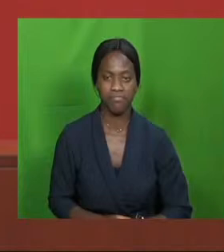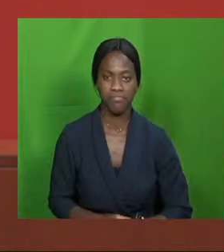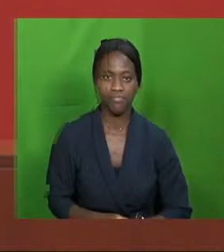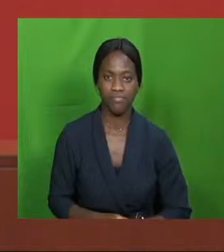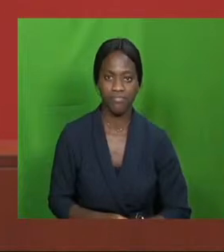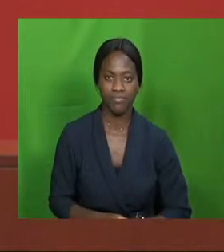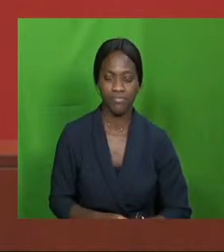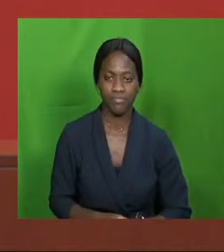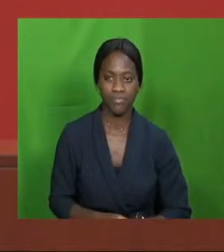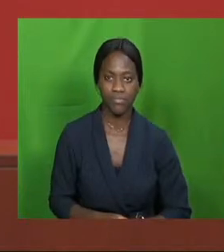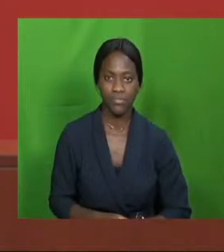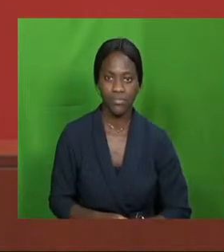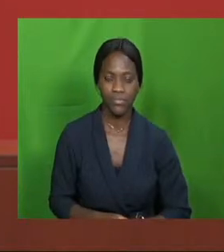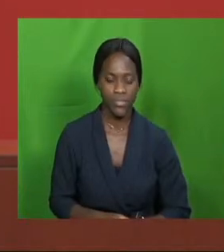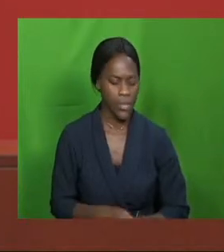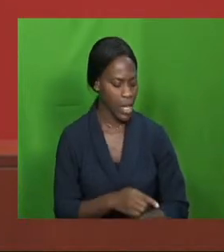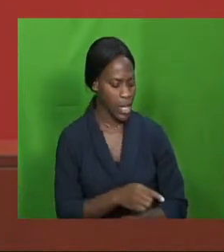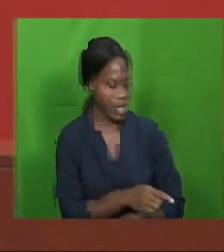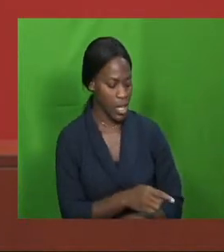The Minority Leader,